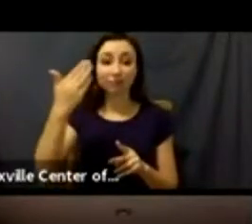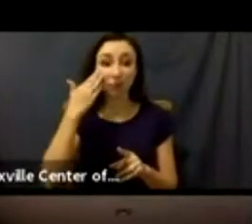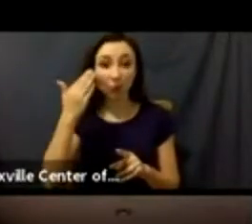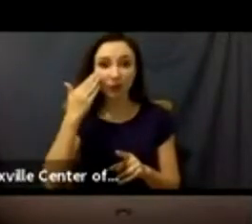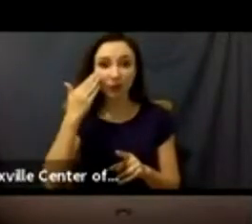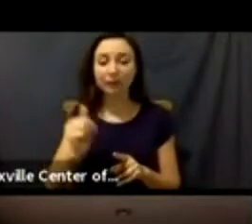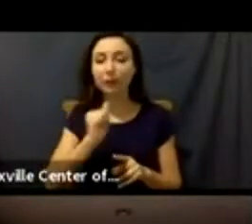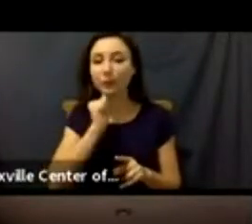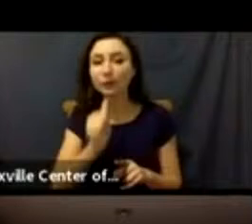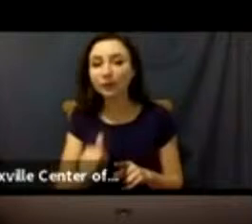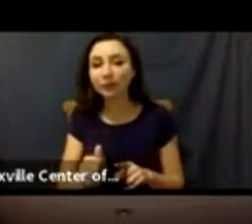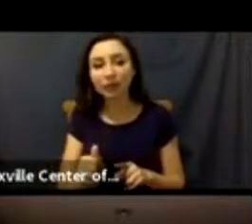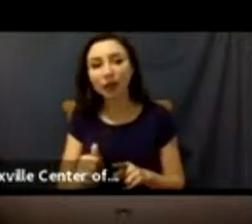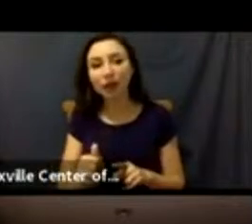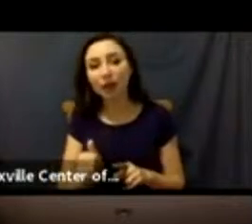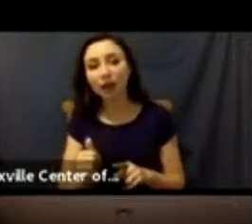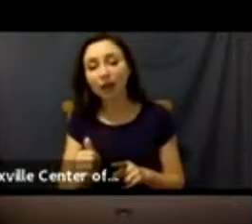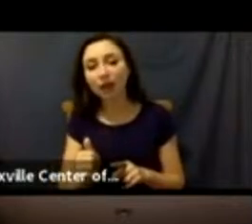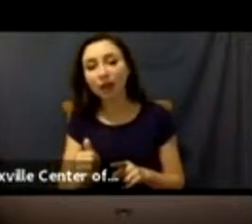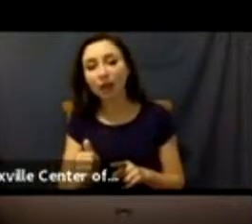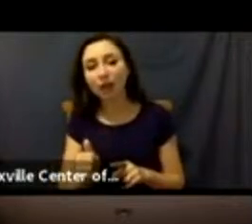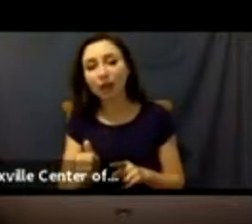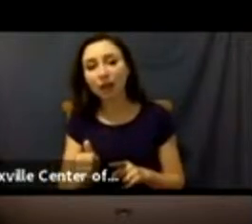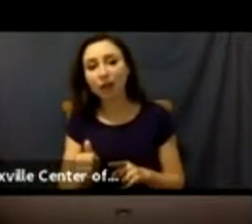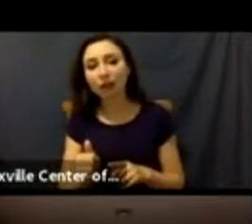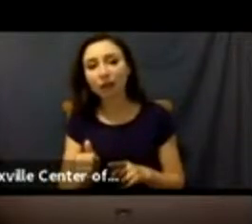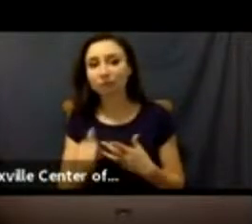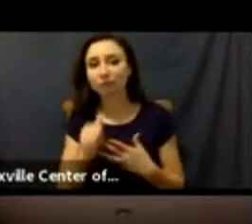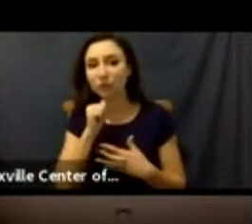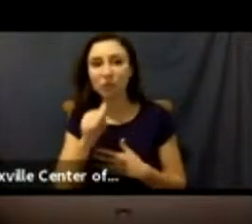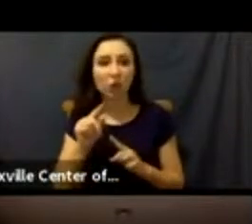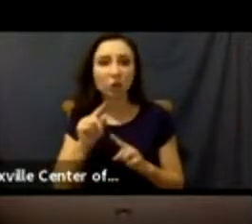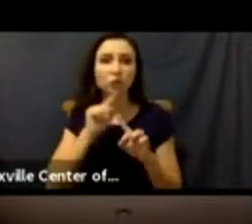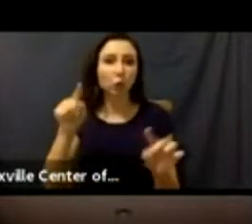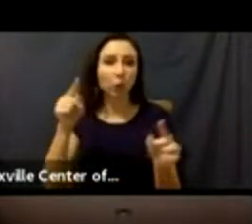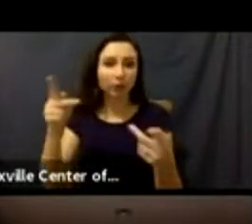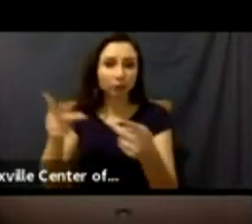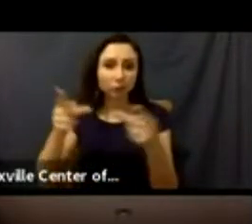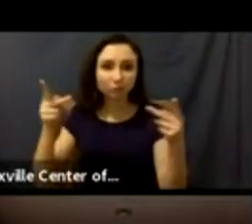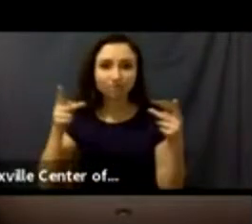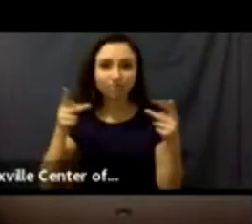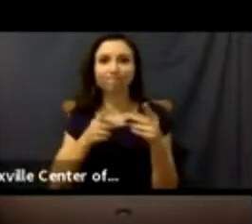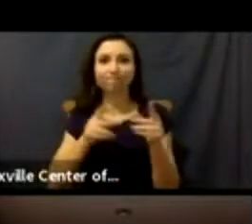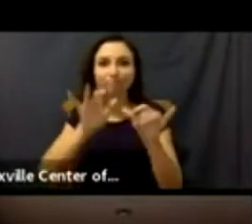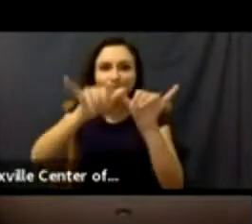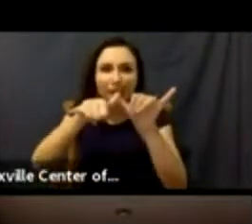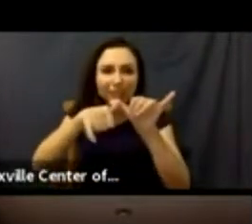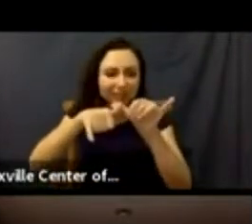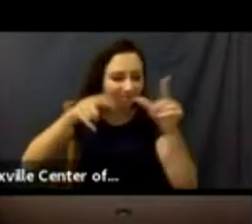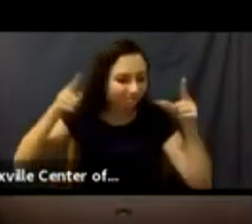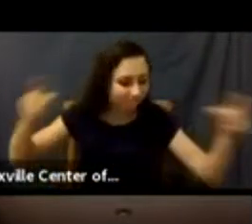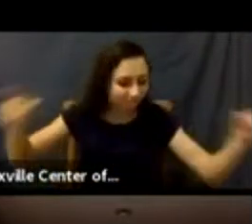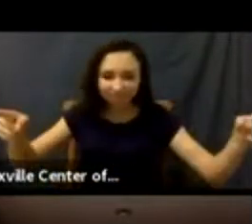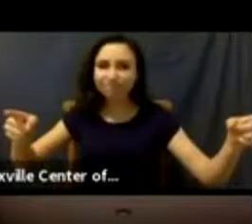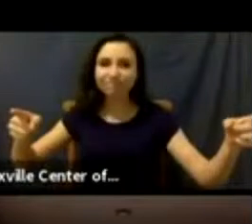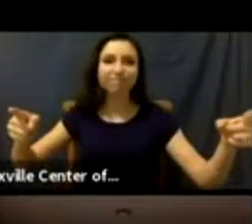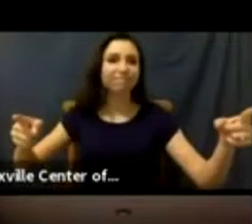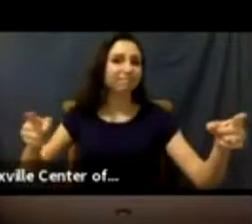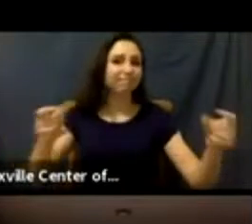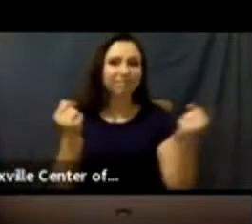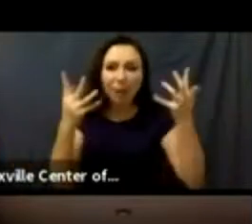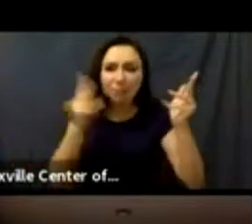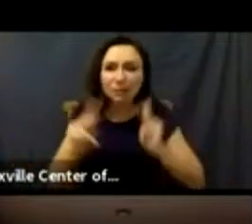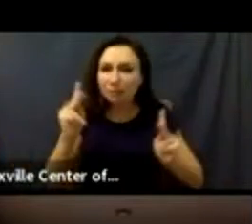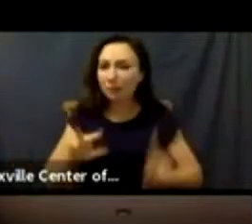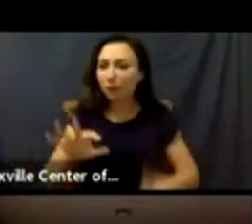going into, with a tape measure, we're not going into places and determining how many people they have in county heads. I just